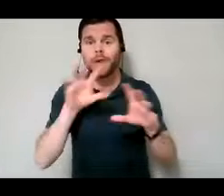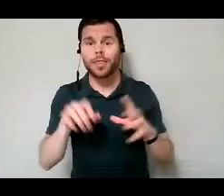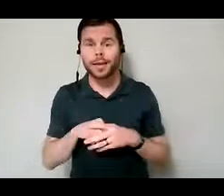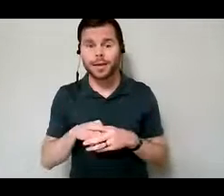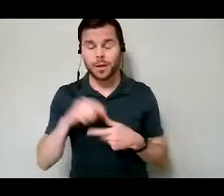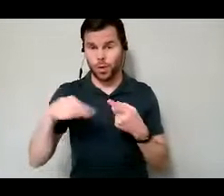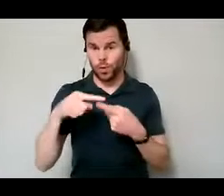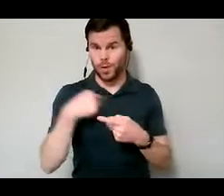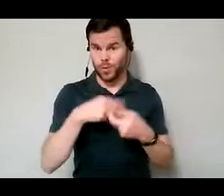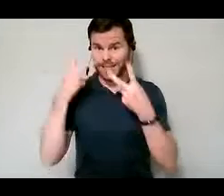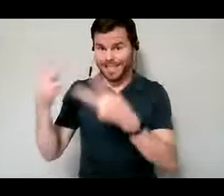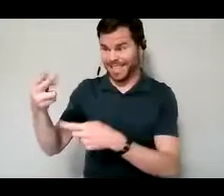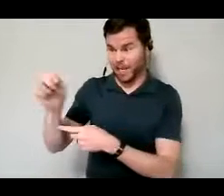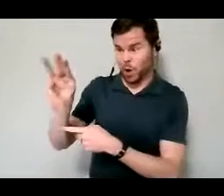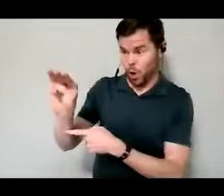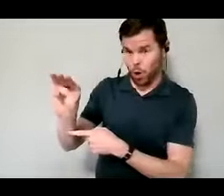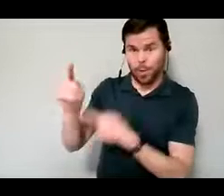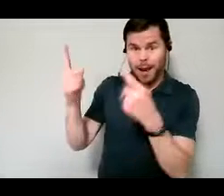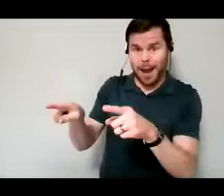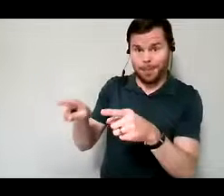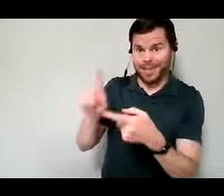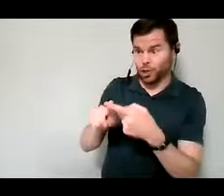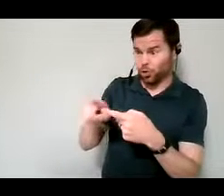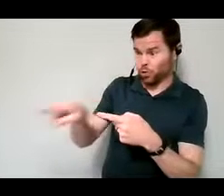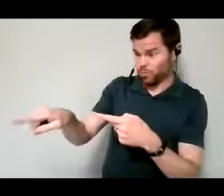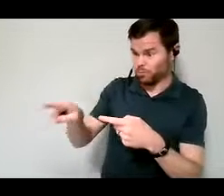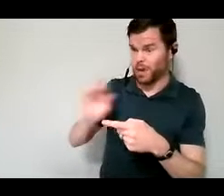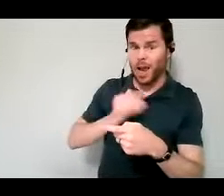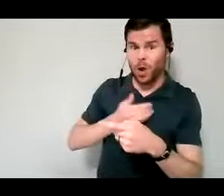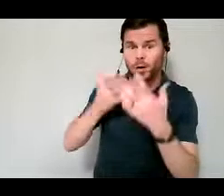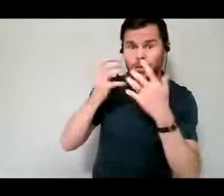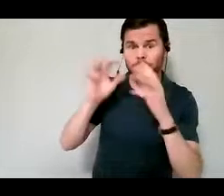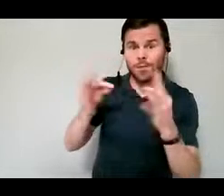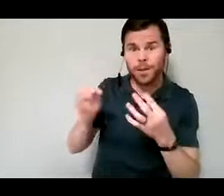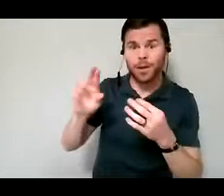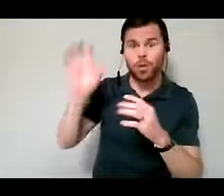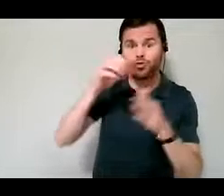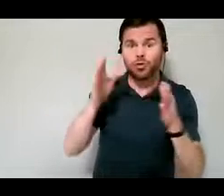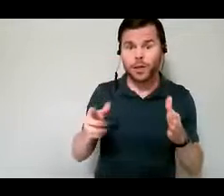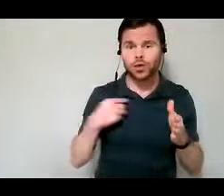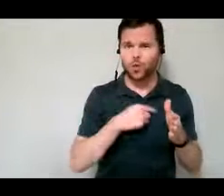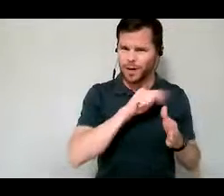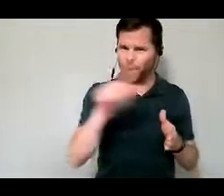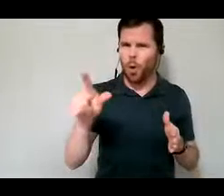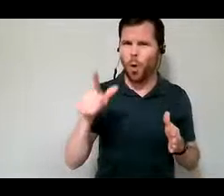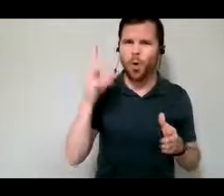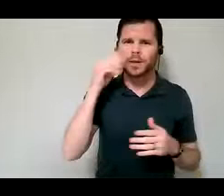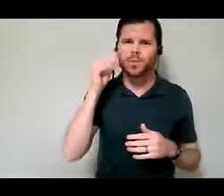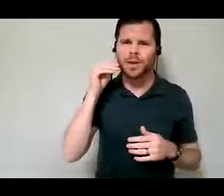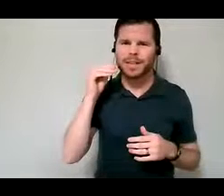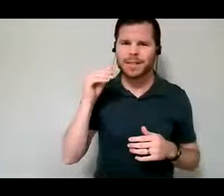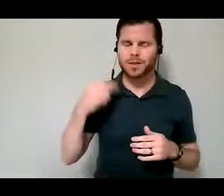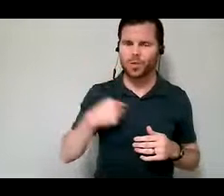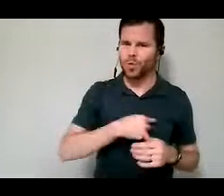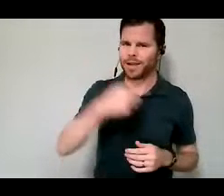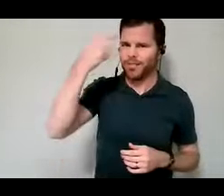done against a person we care for or even a perfect stranger, we have all had a moment where we thought